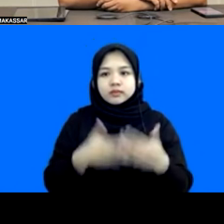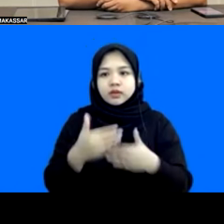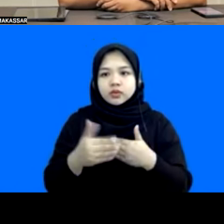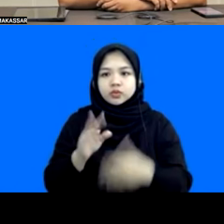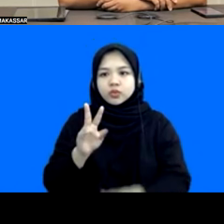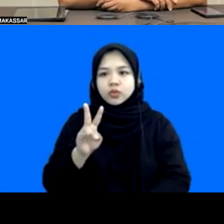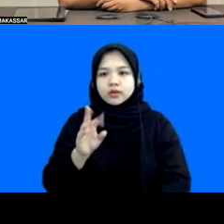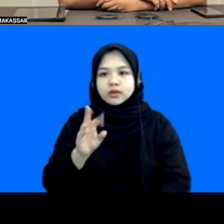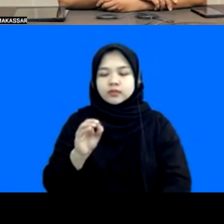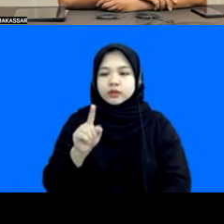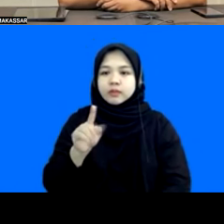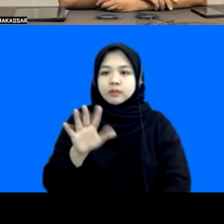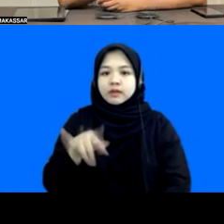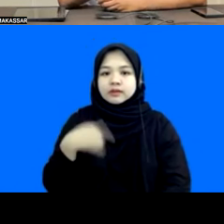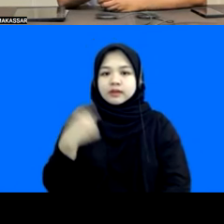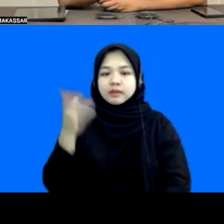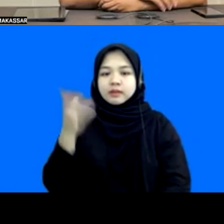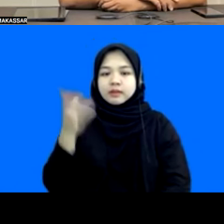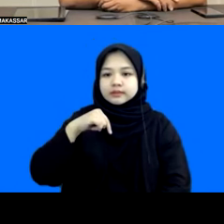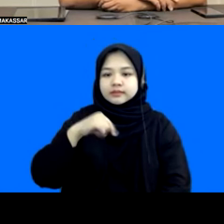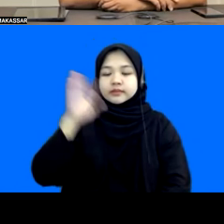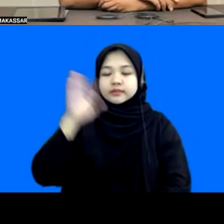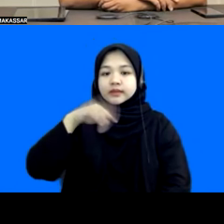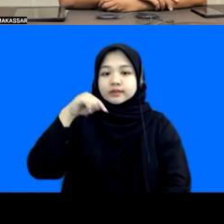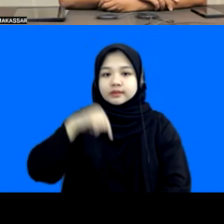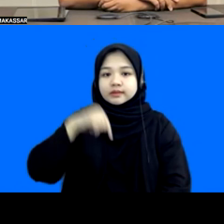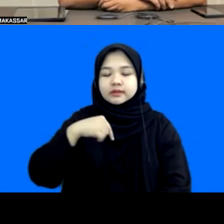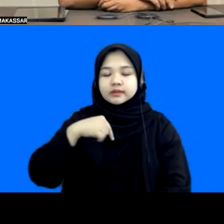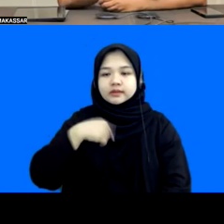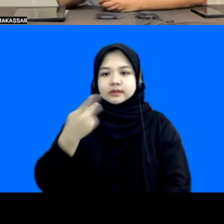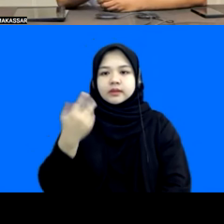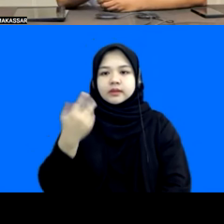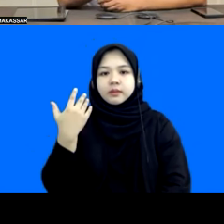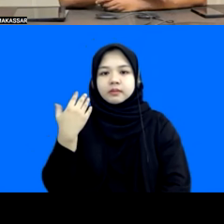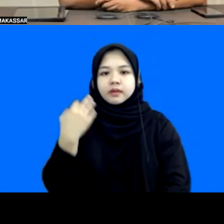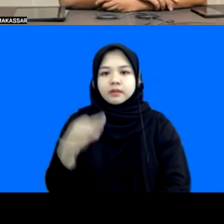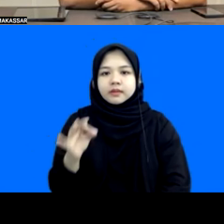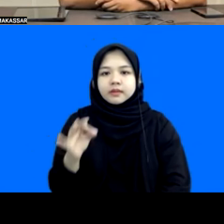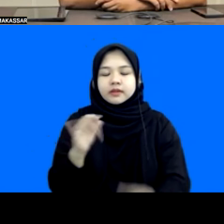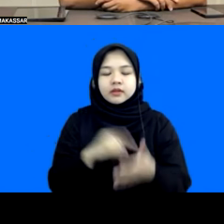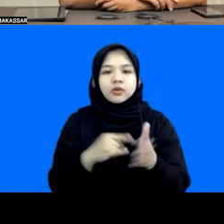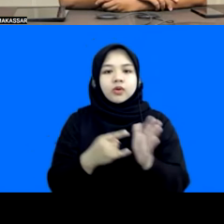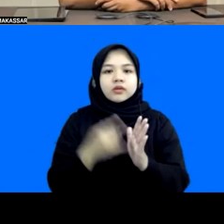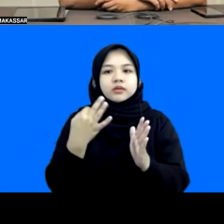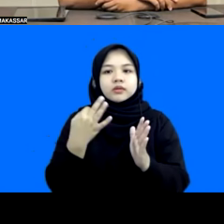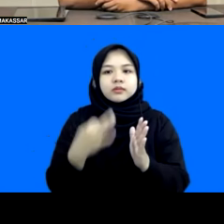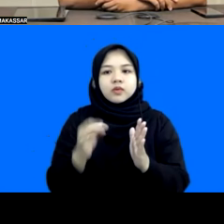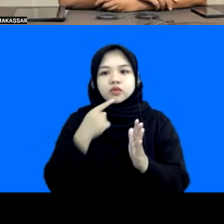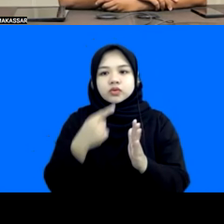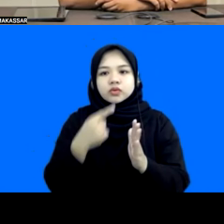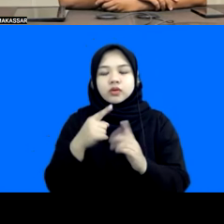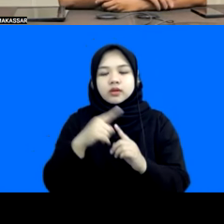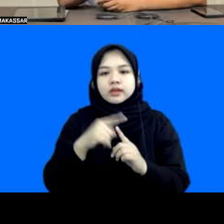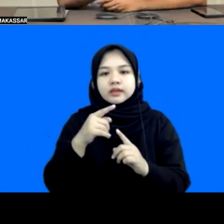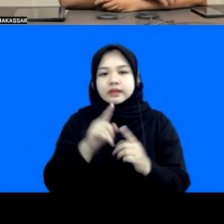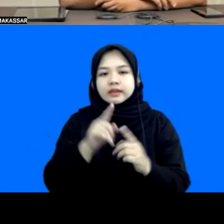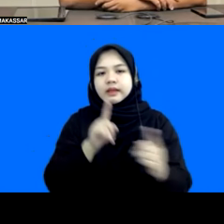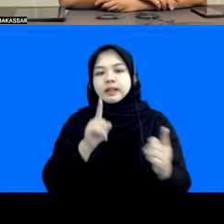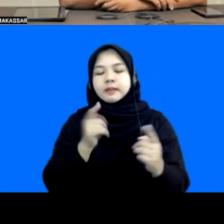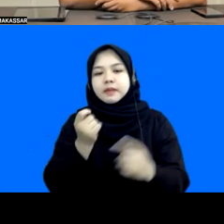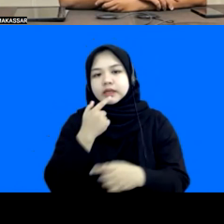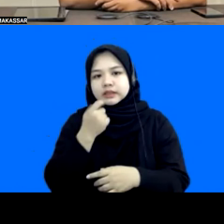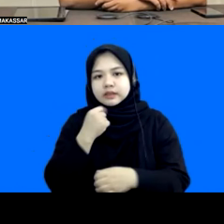about the treatment for this person. This has been done since 2015. Right now,